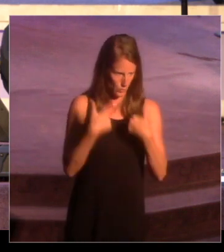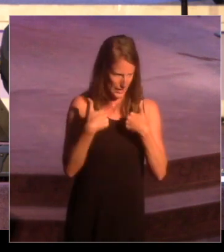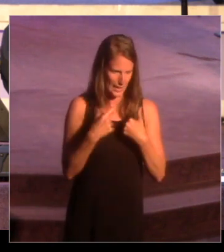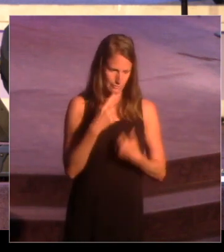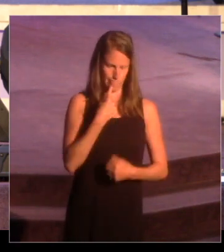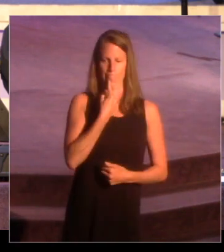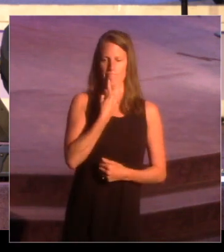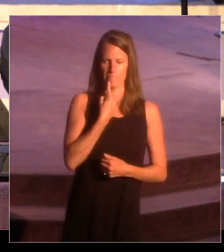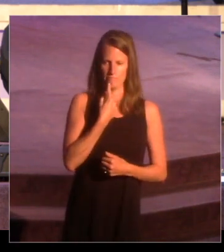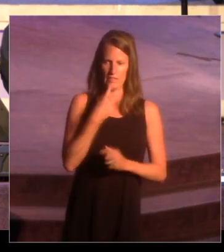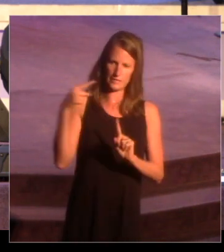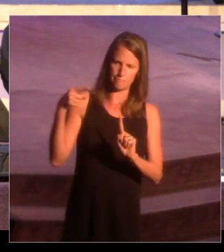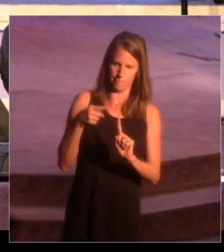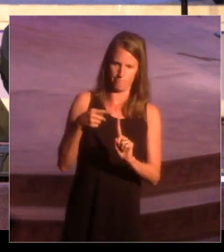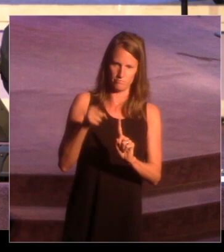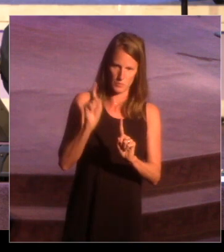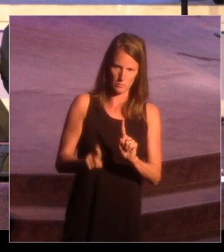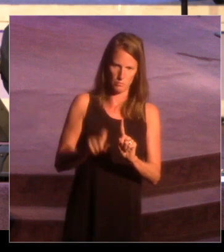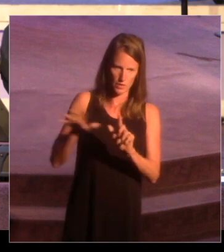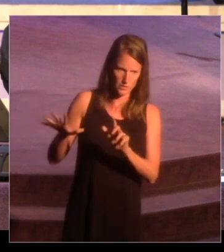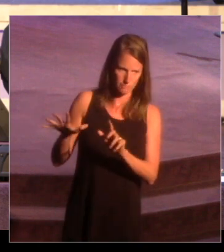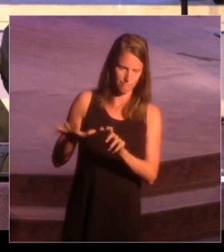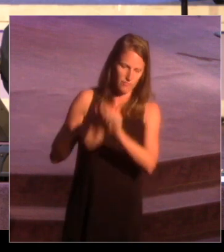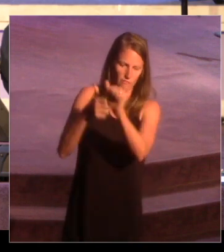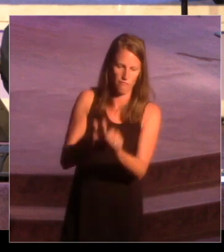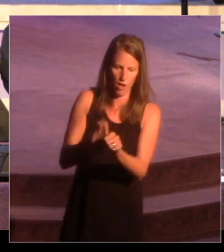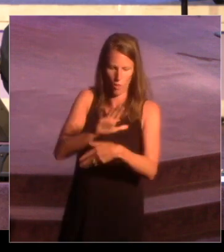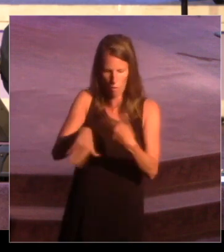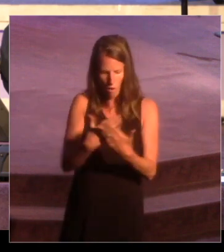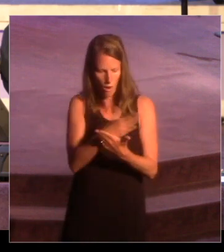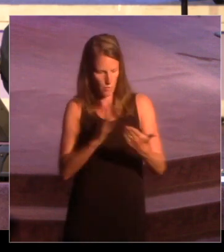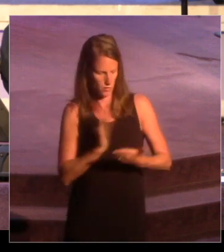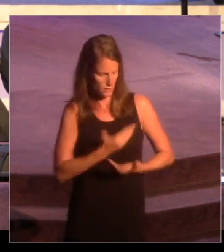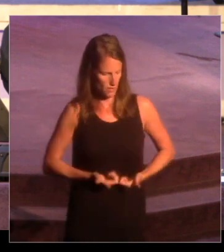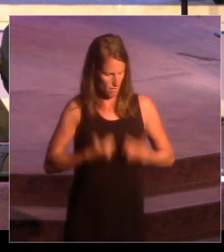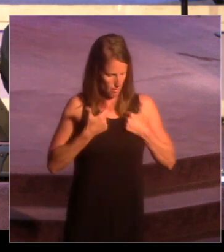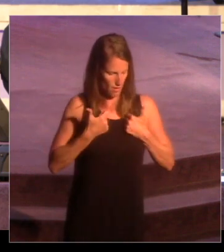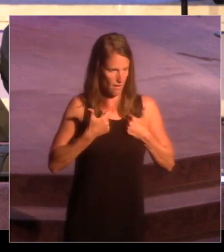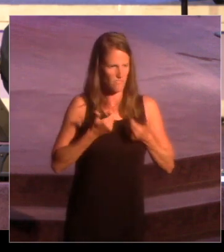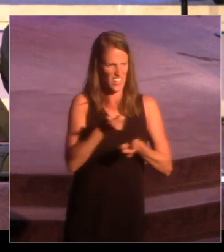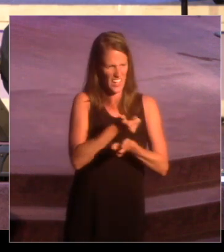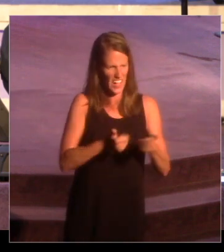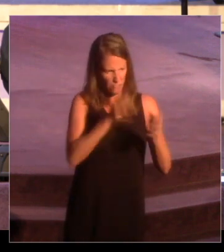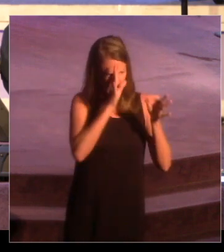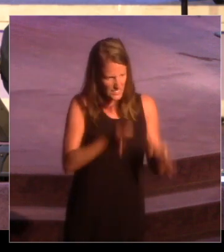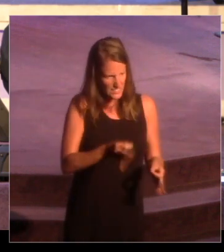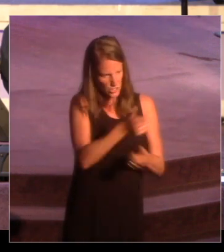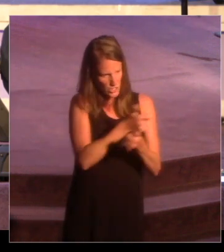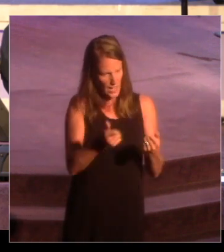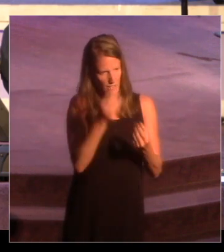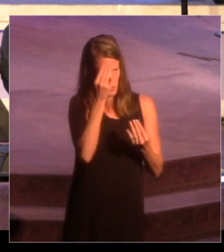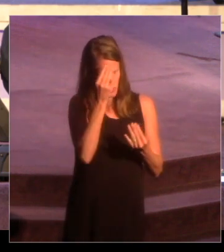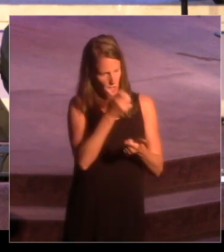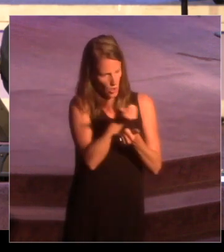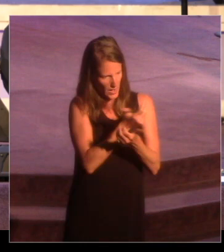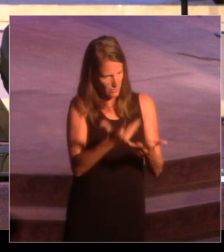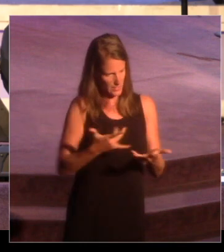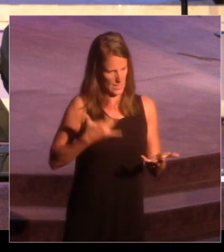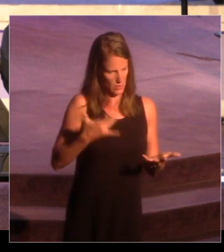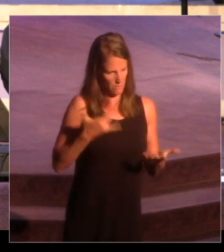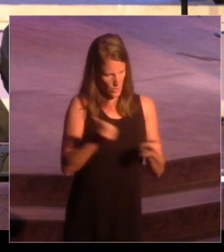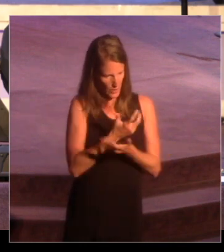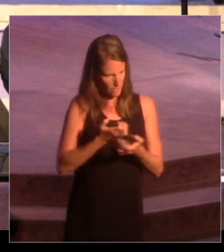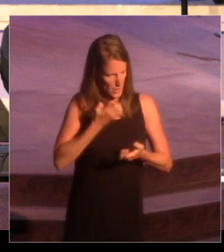seriousness and an intentionality that has to come over every part of our life. Every choice I make, every thought I think, every feeling I feel should